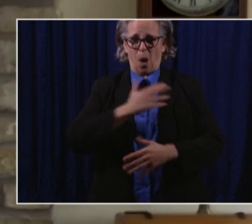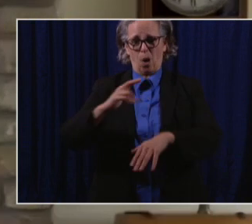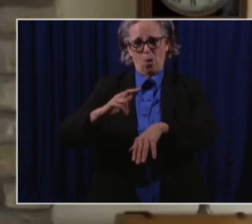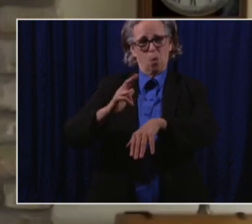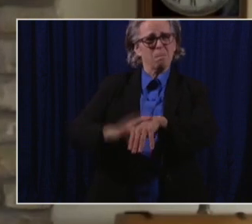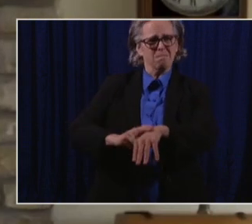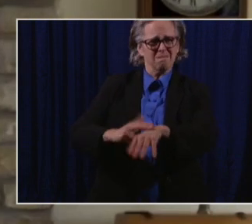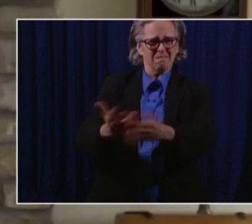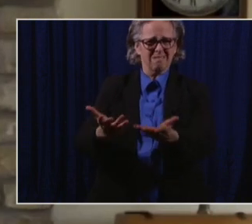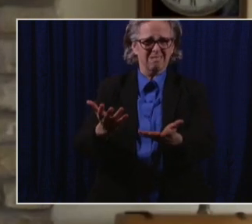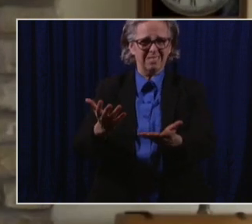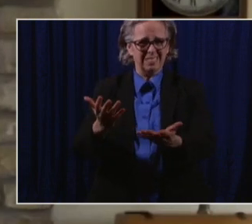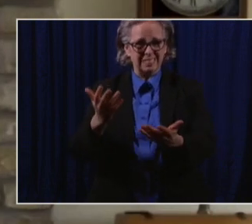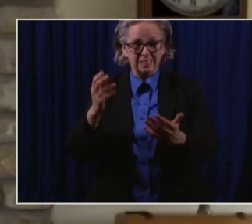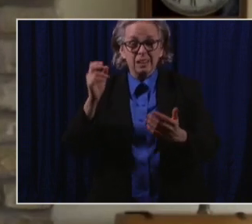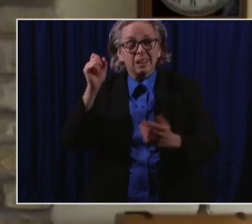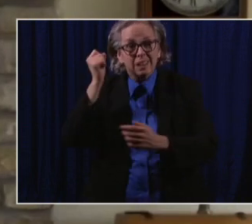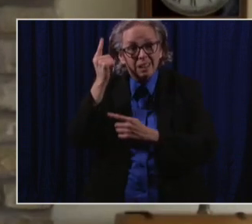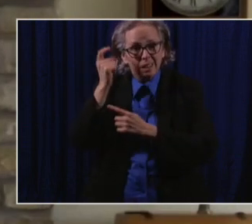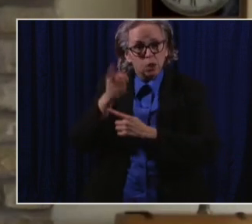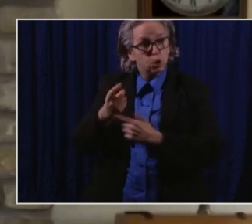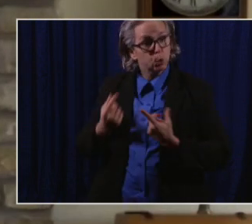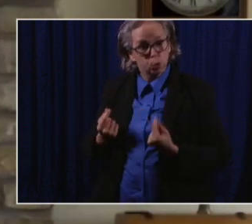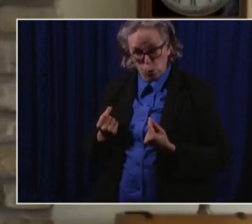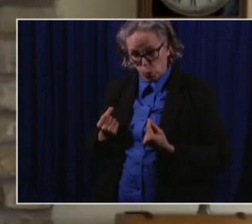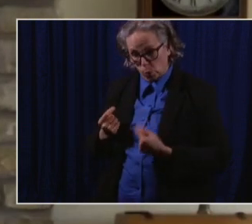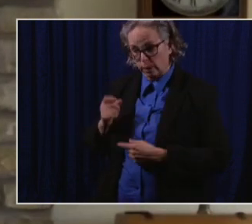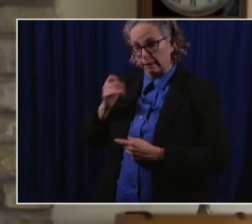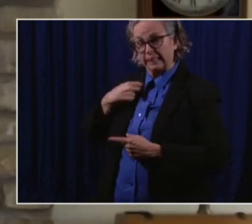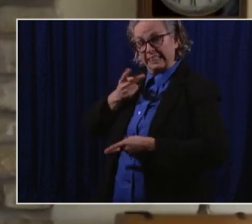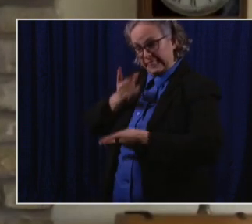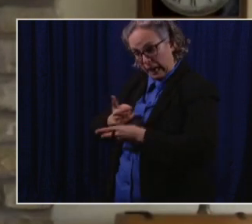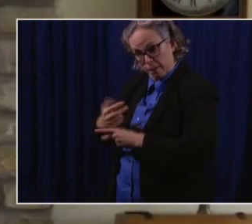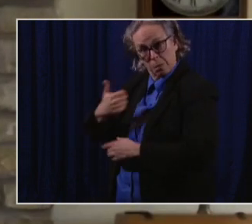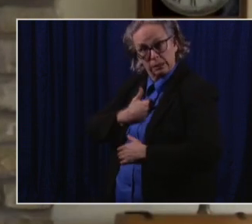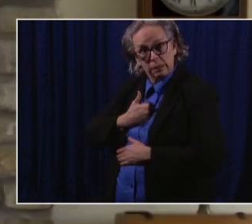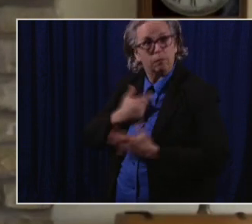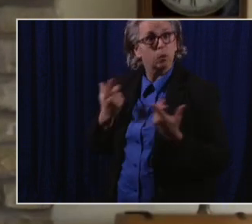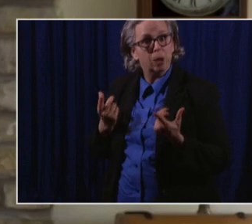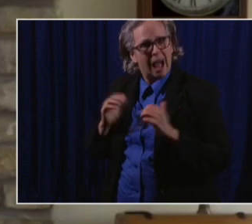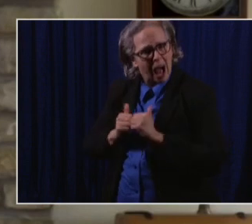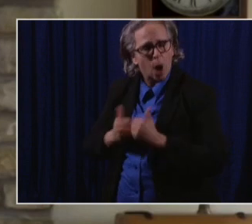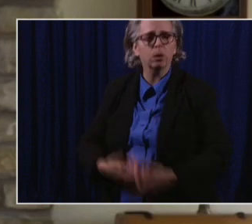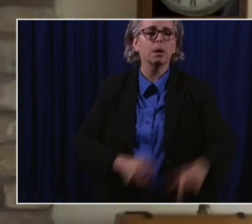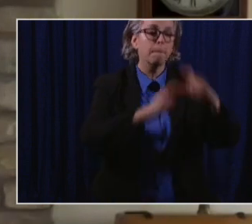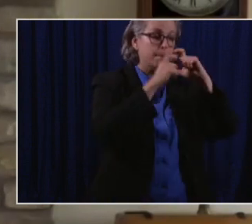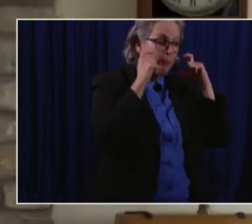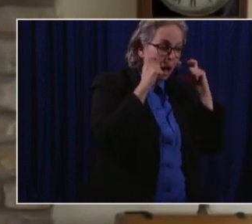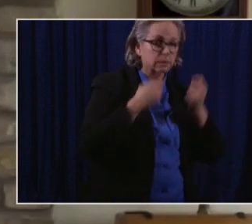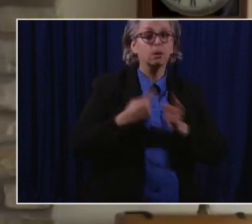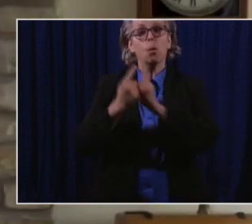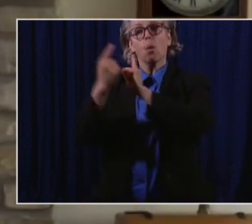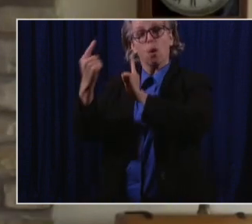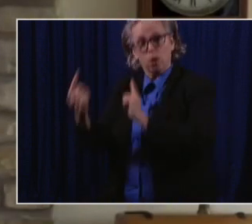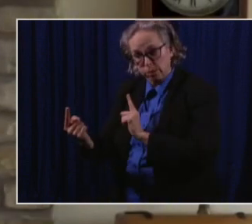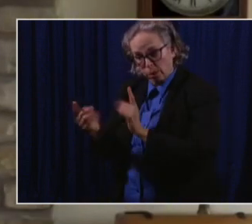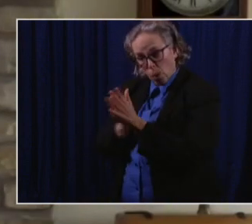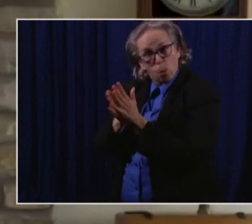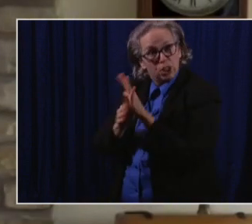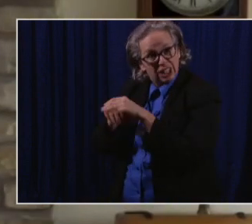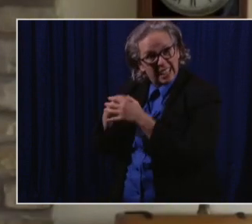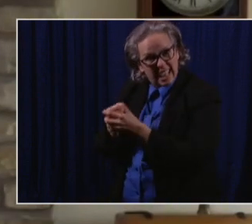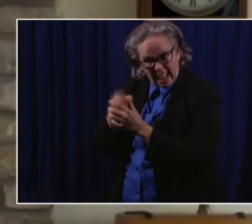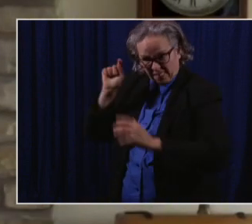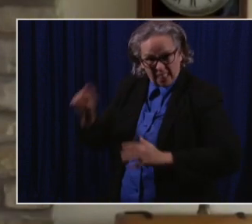things. That, of course, means wearing masks, keeping our distance, washing our hands, avoiding large